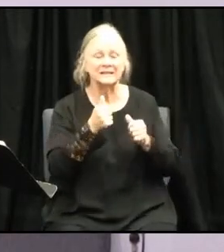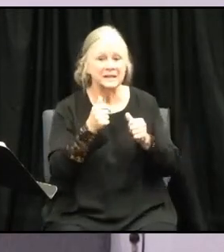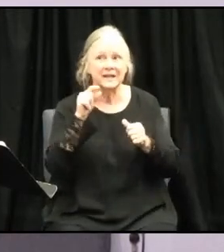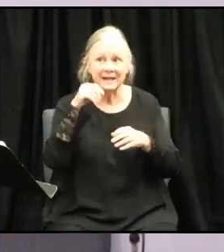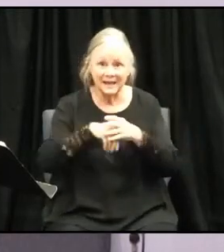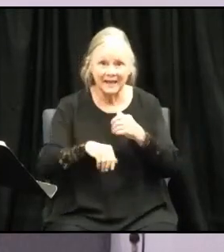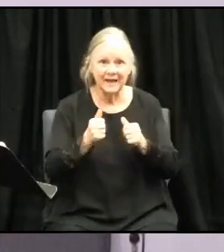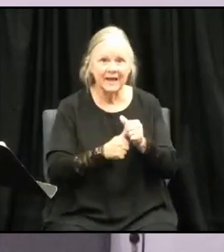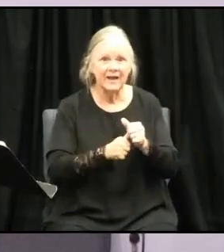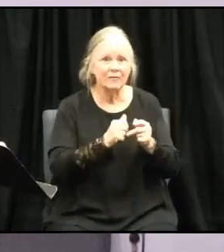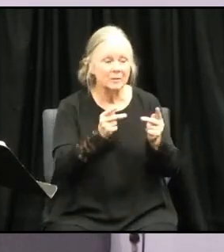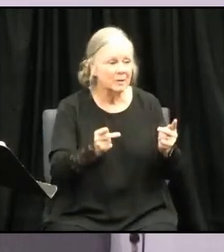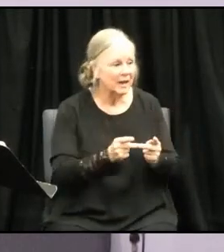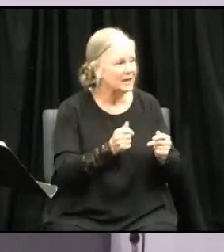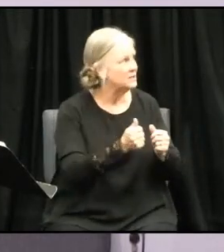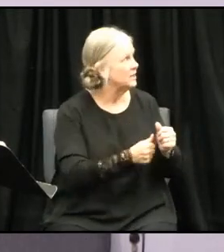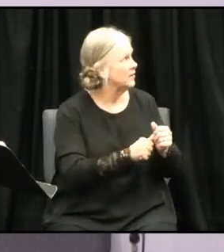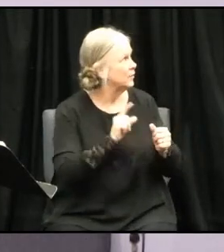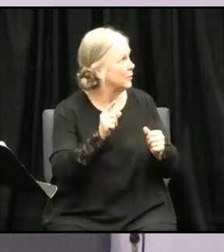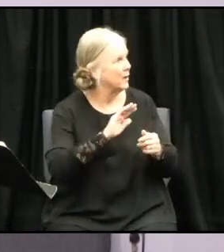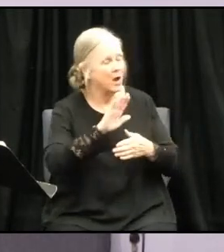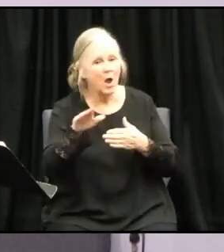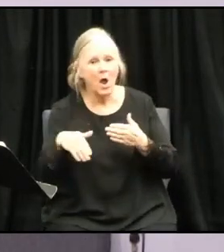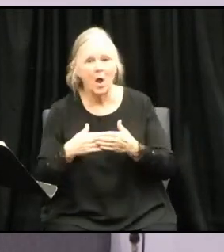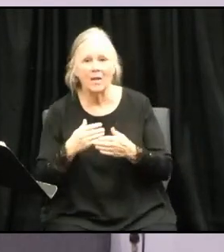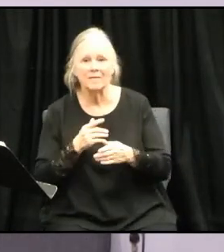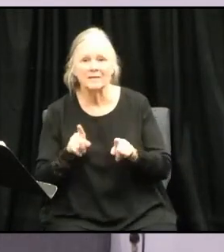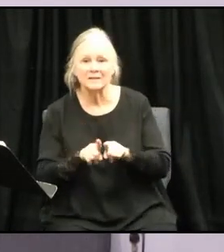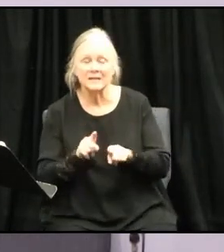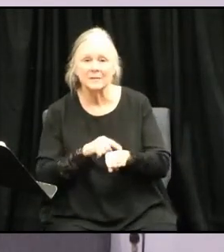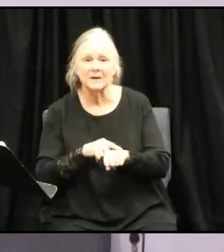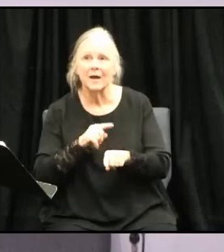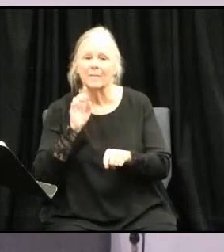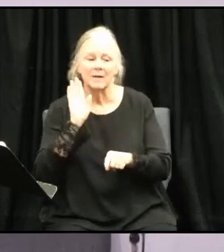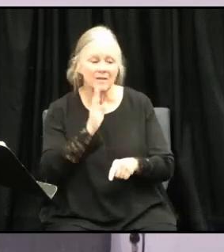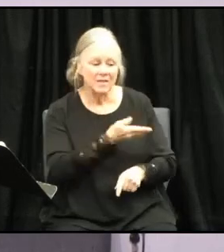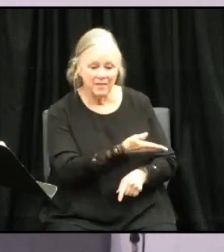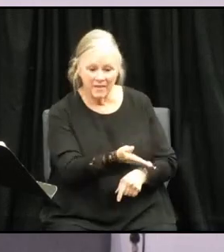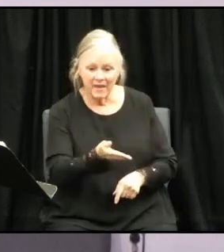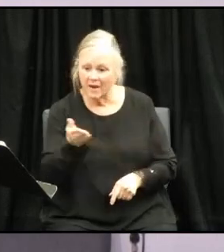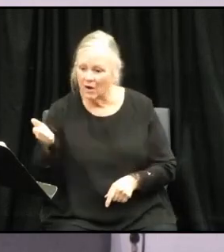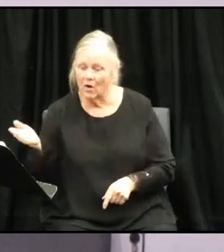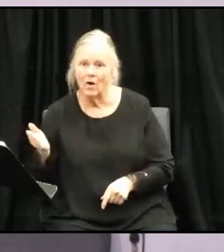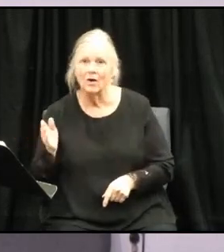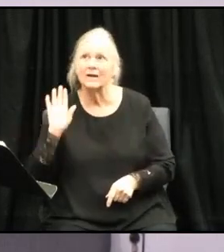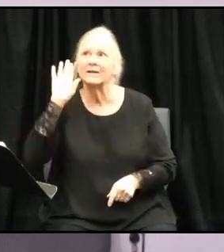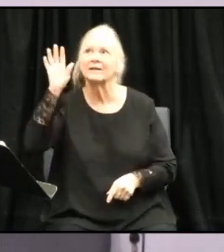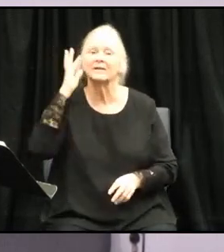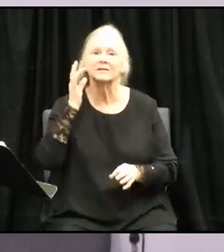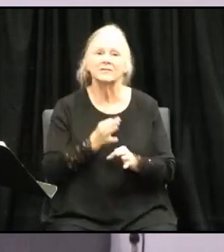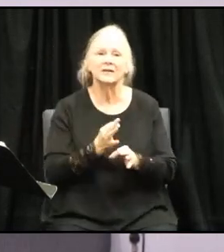place, everywhere, all at the same time, and there his faithfulness is with him. It's who he is.